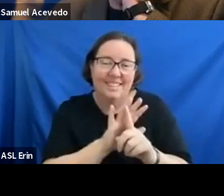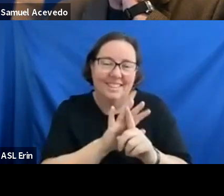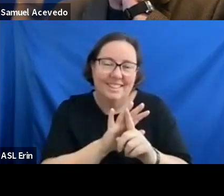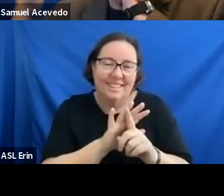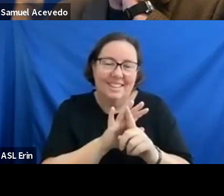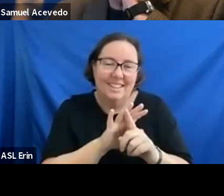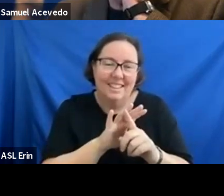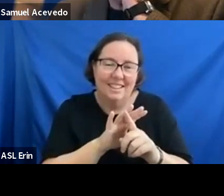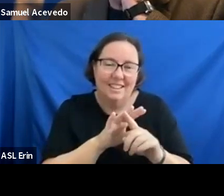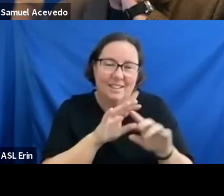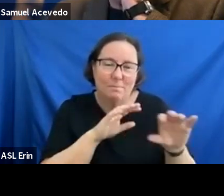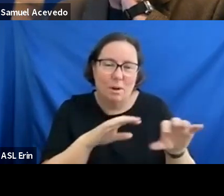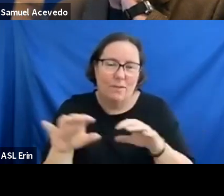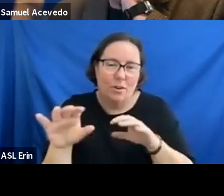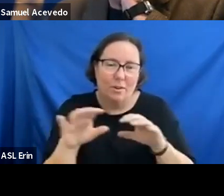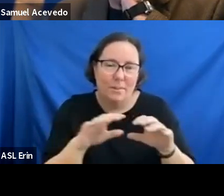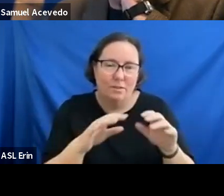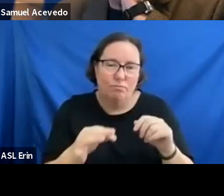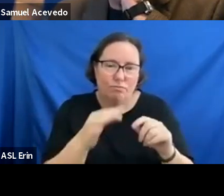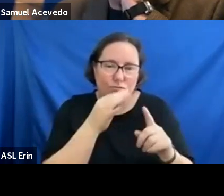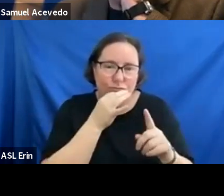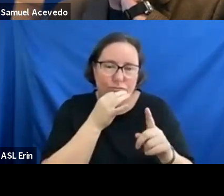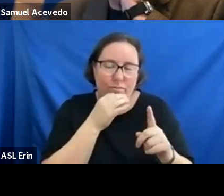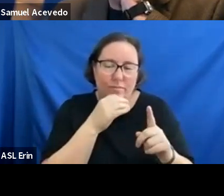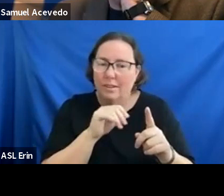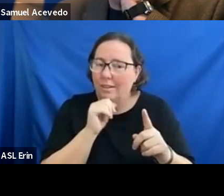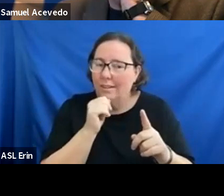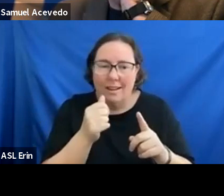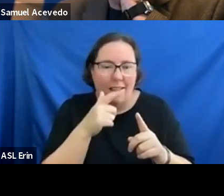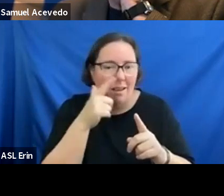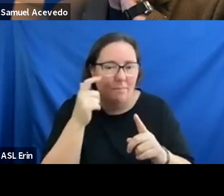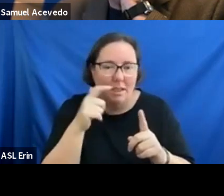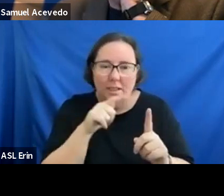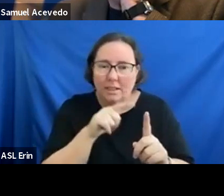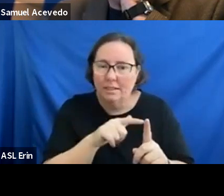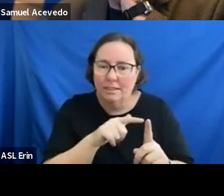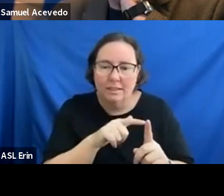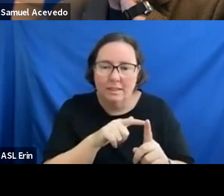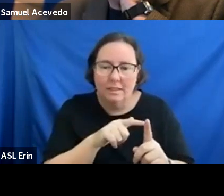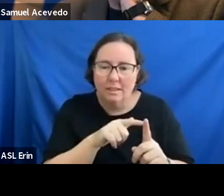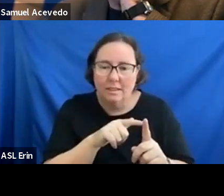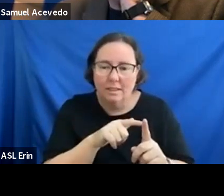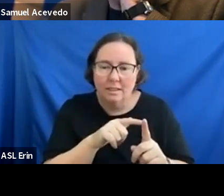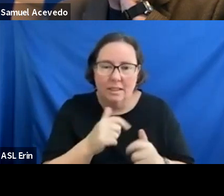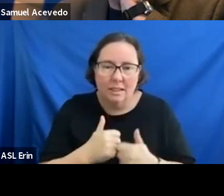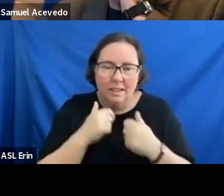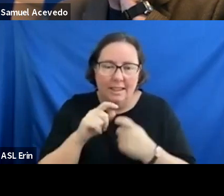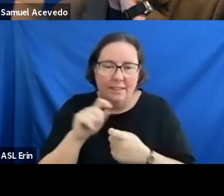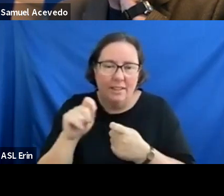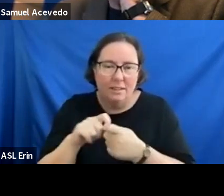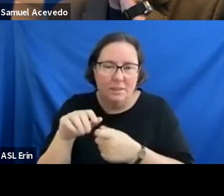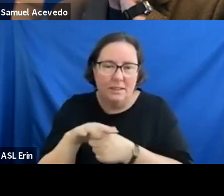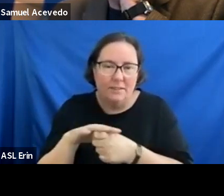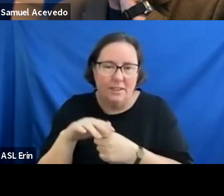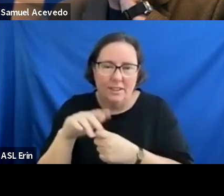exciting performance, and not because he lives in a